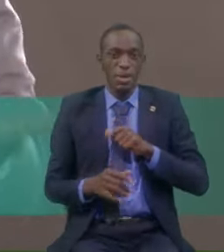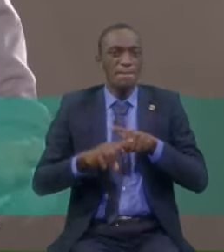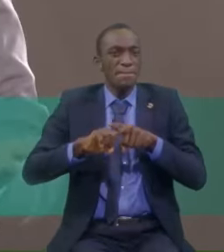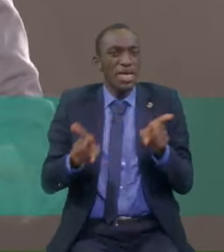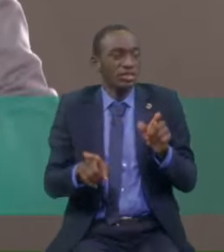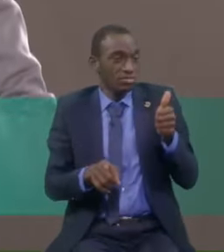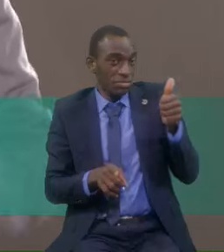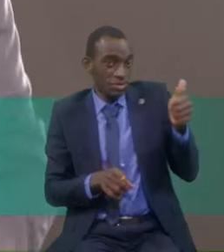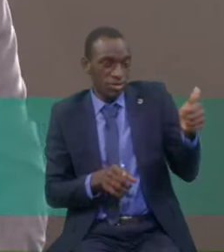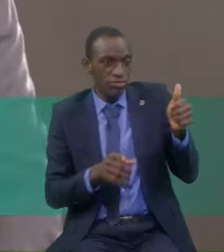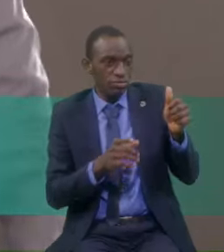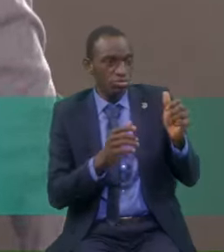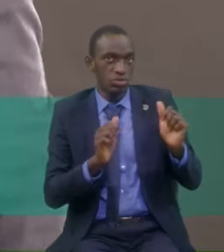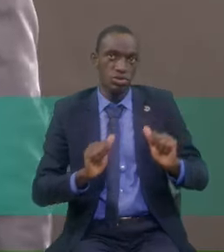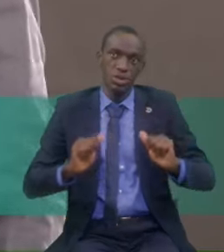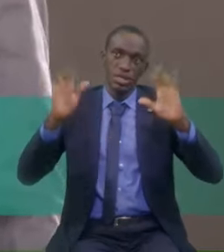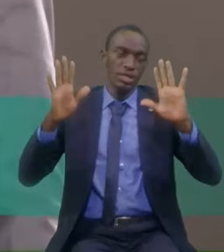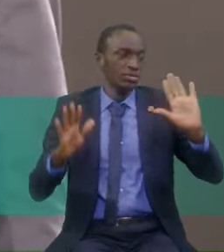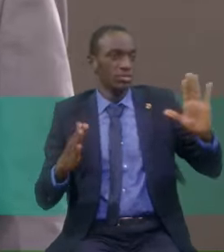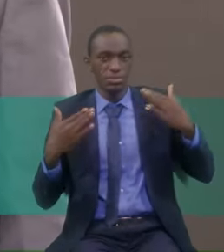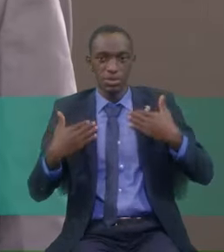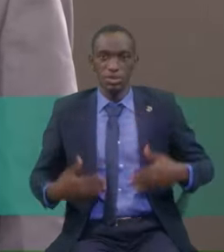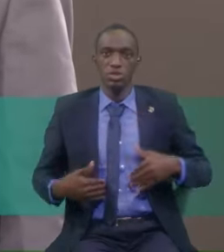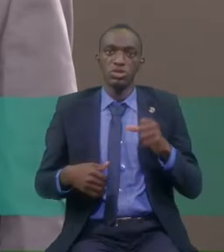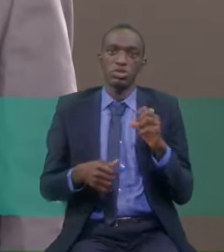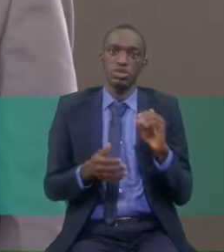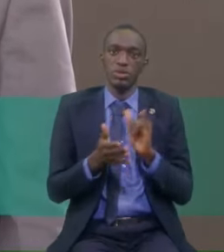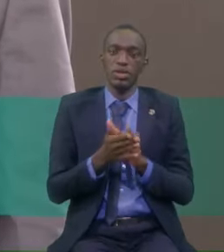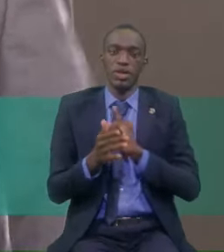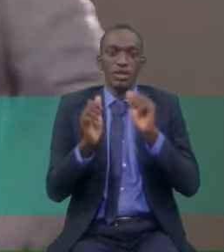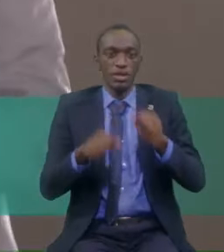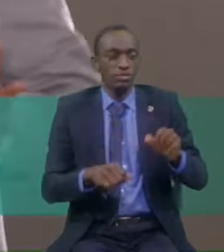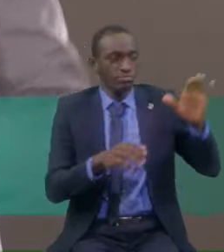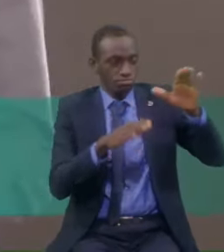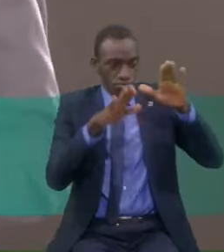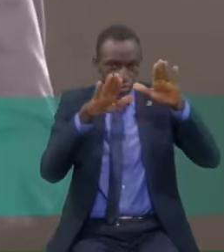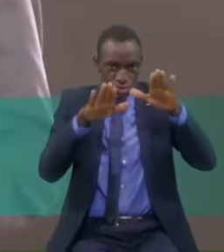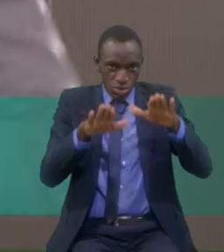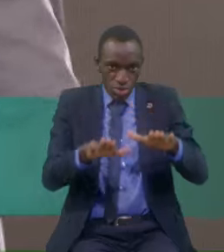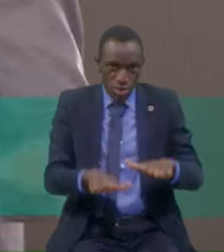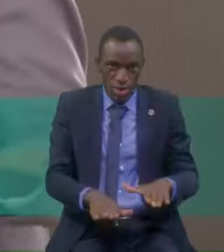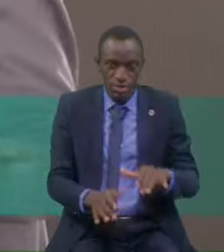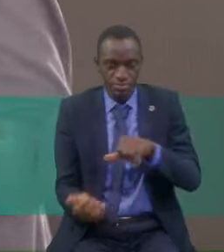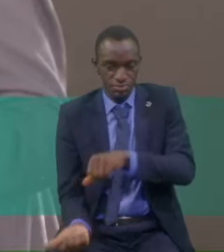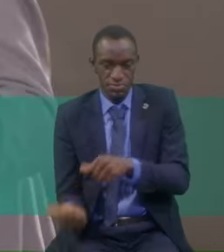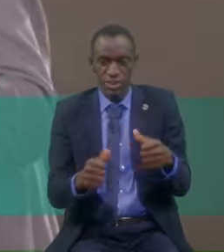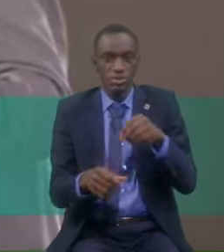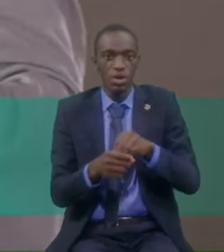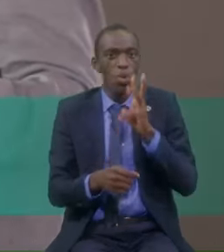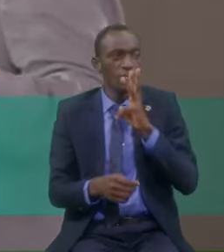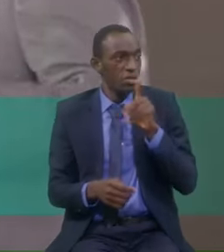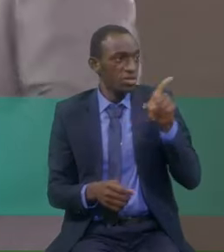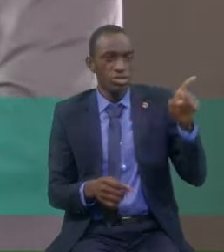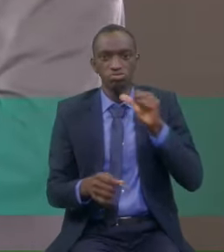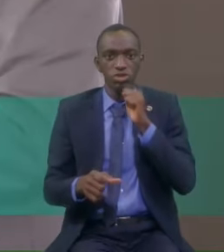so that I can lower them into the water. They don't struggle. They just come,